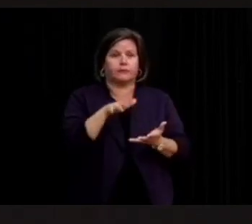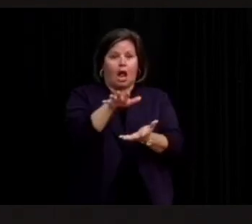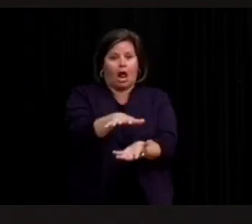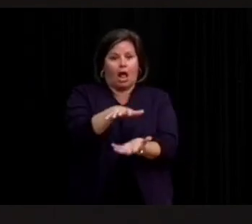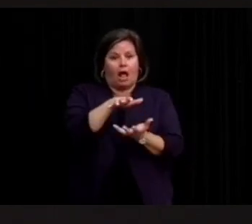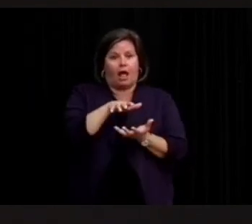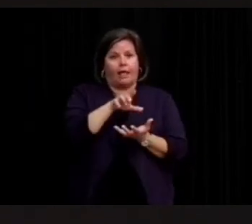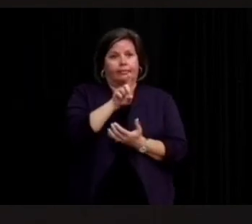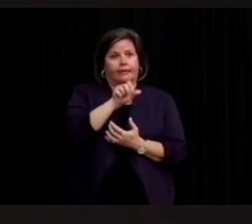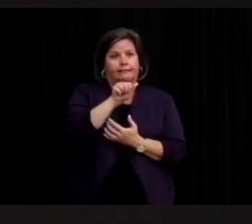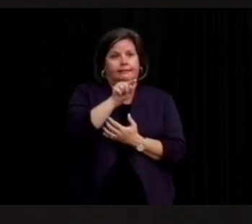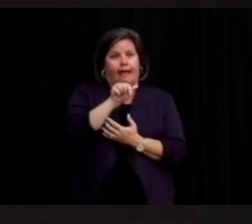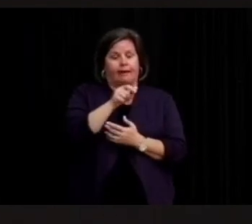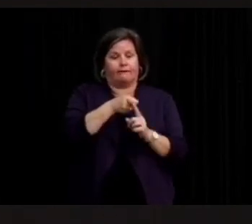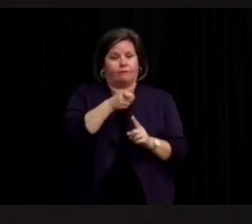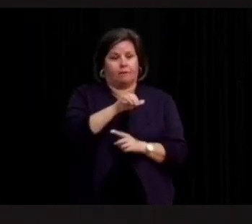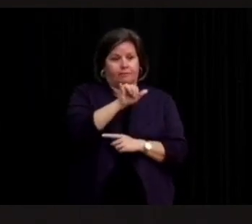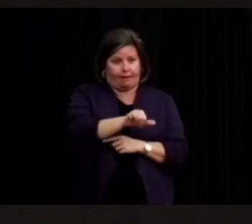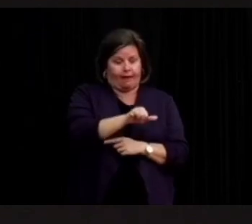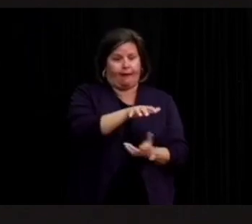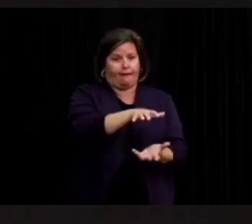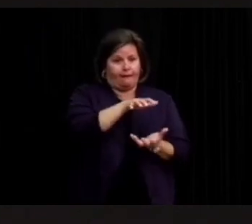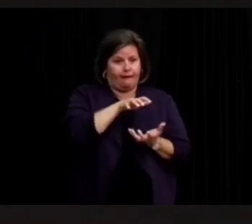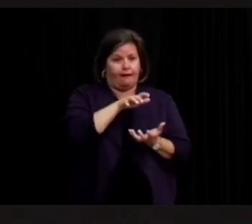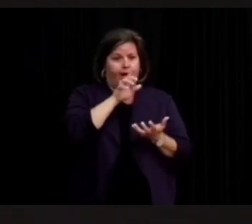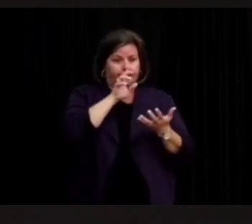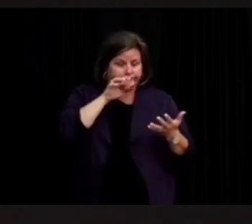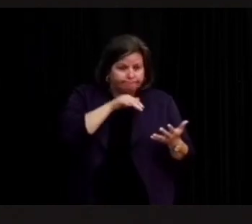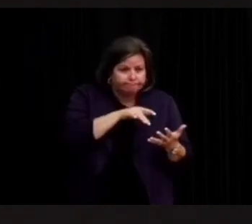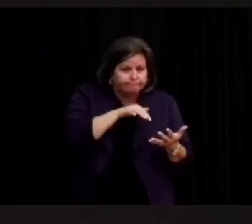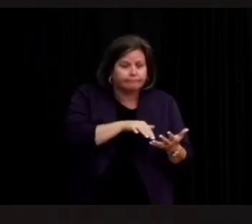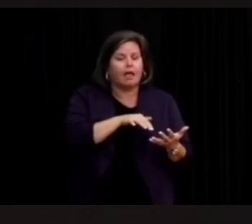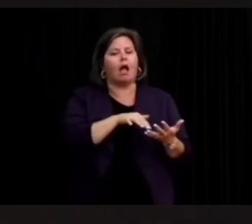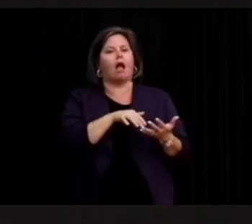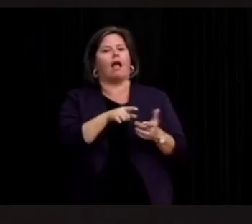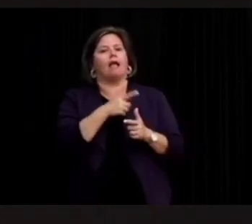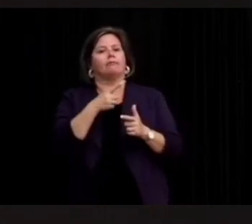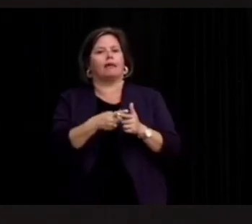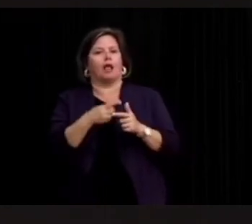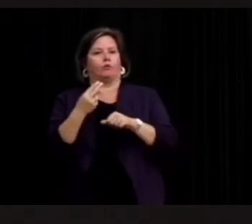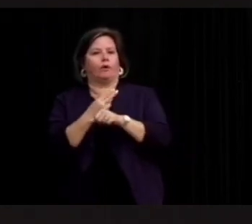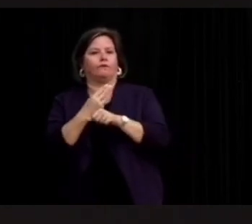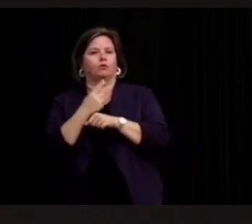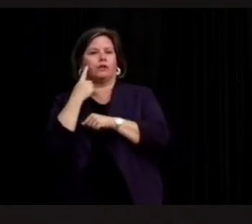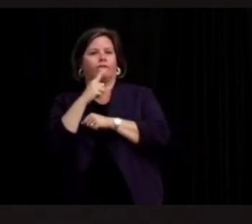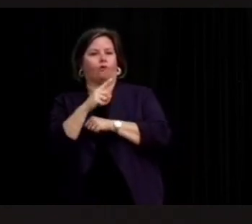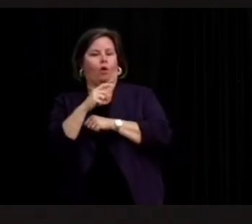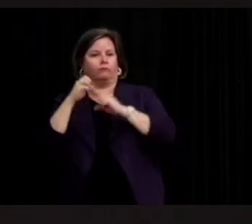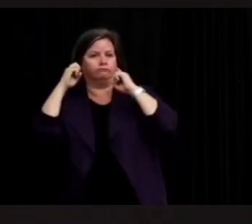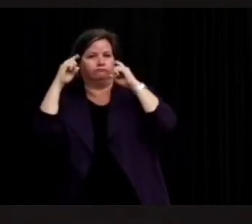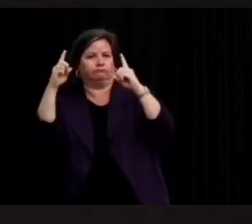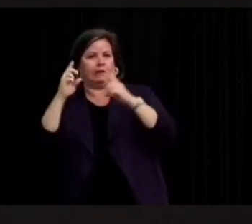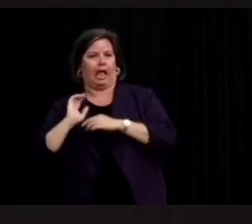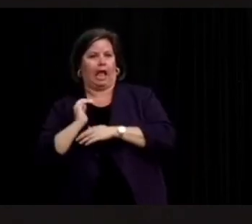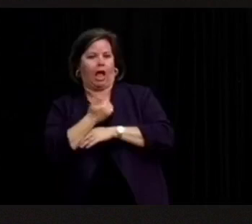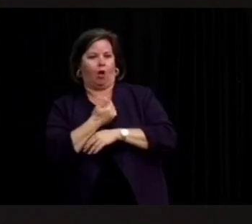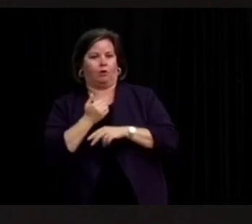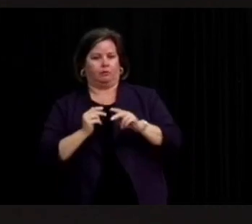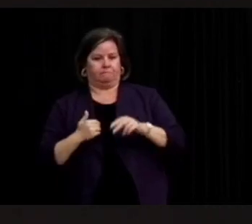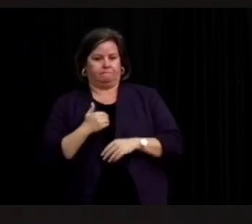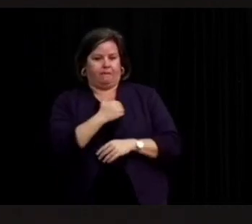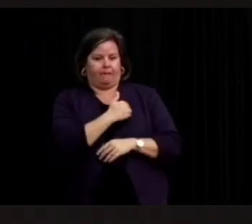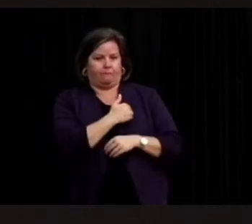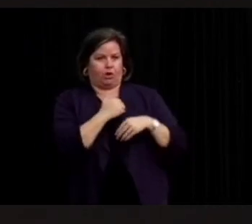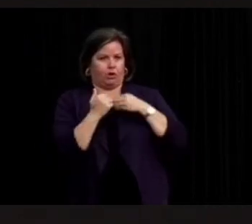of that as a way to educate our members about where that can lead. And I think a